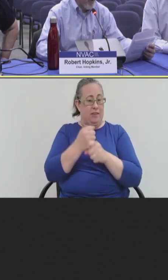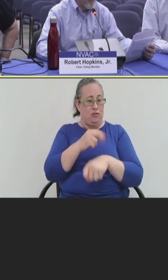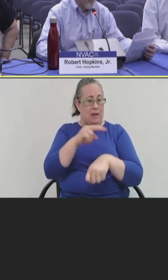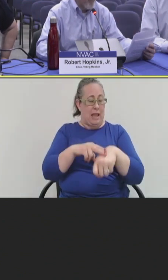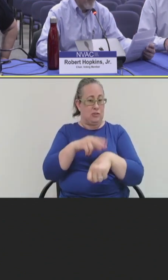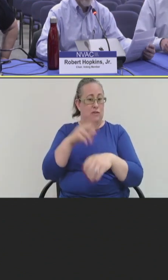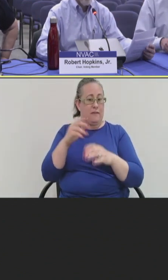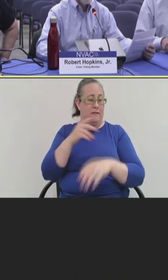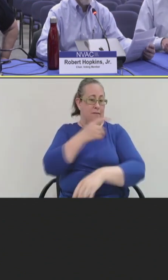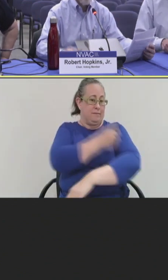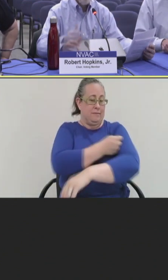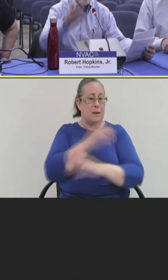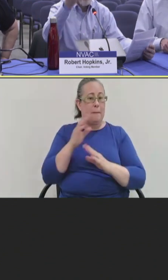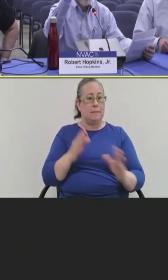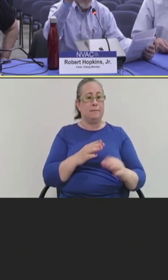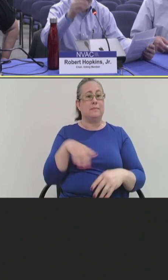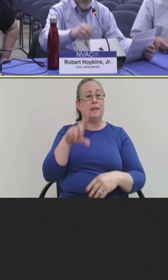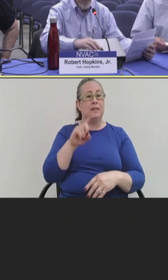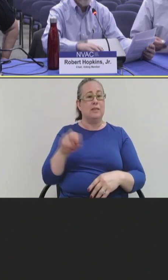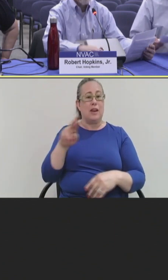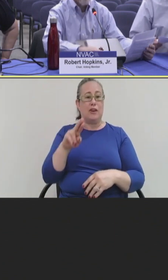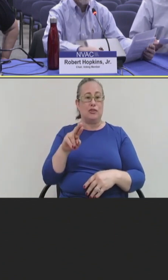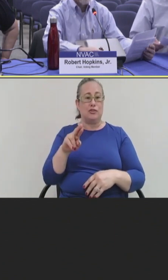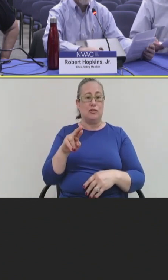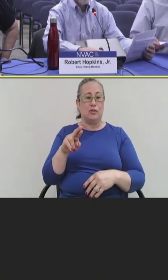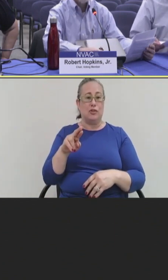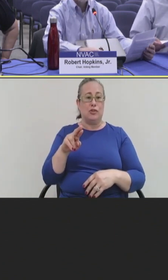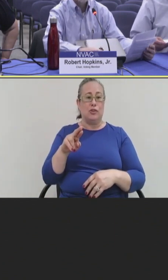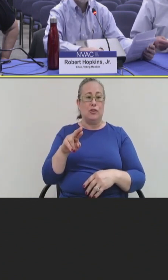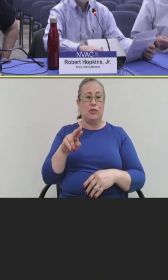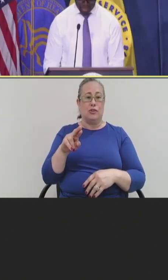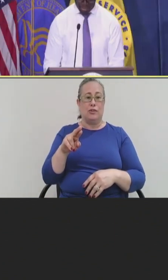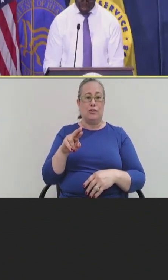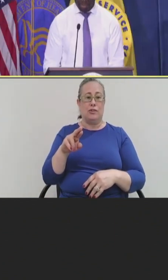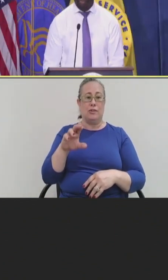plan. Dr. Okeke, your slides are up. You have the floor.